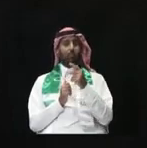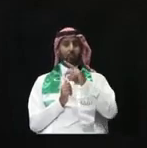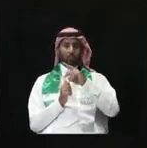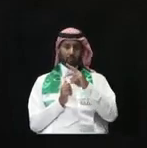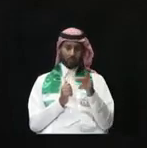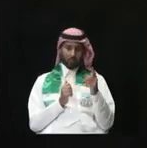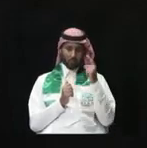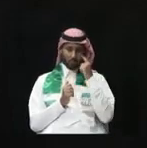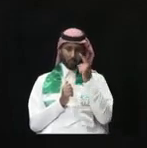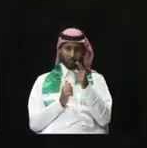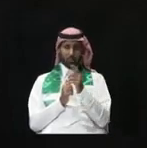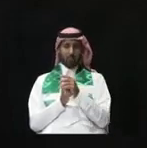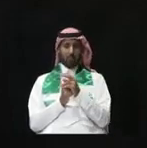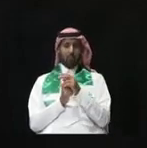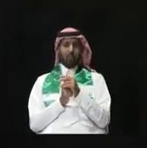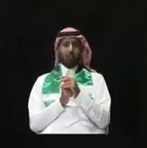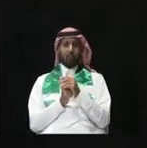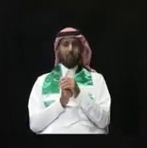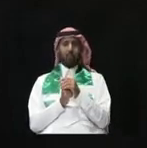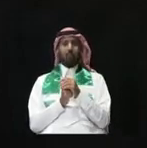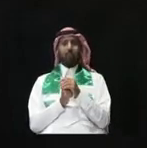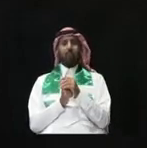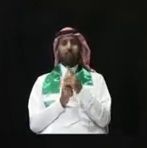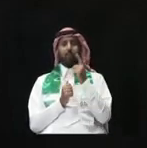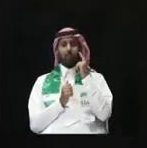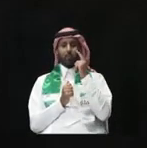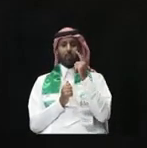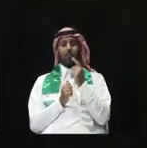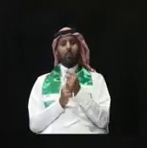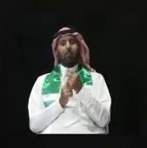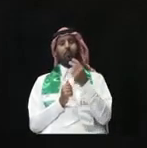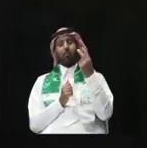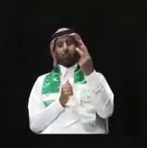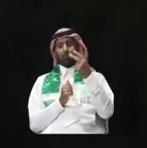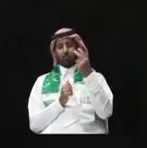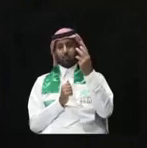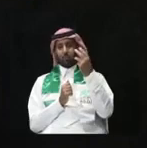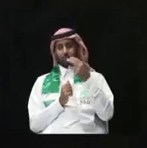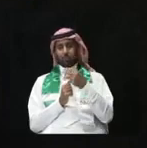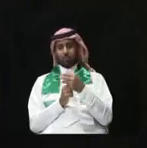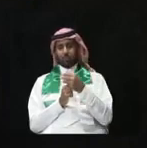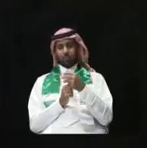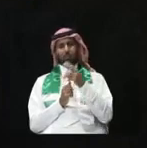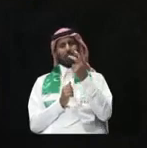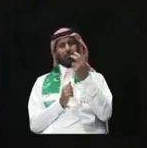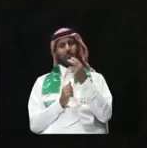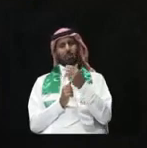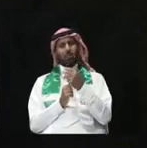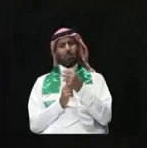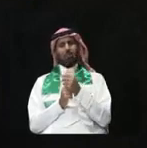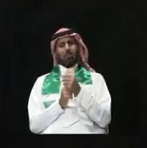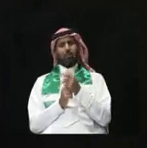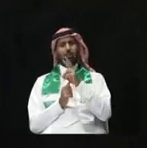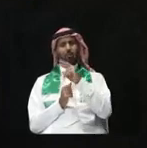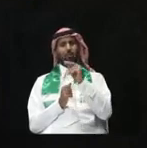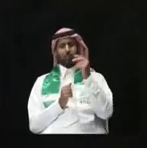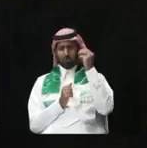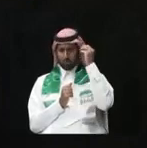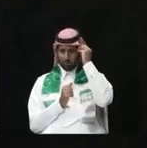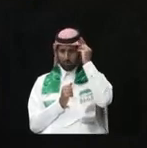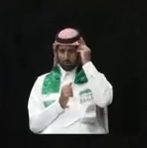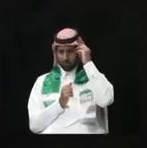these major changes from the picture? Vision 2030. It caused a change in people's